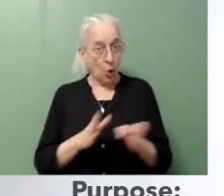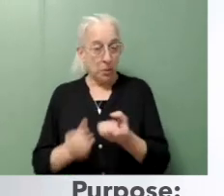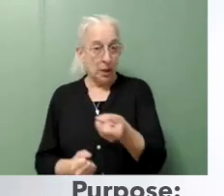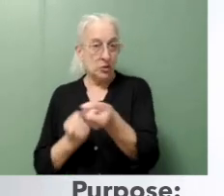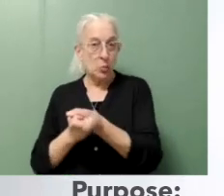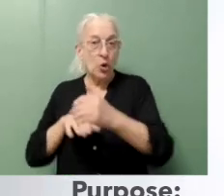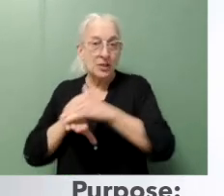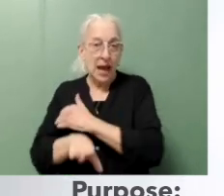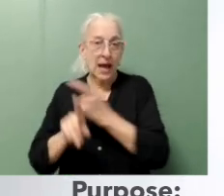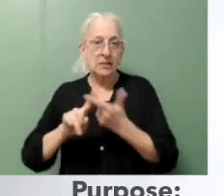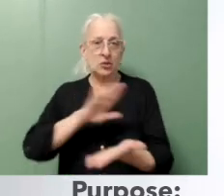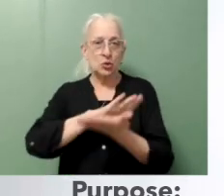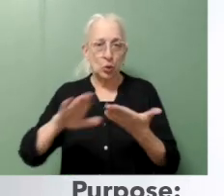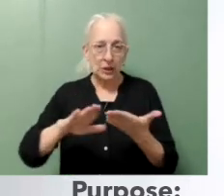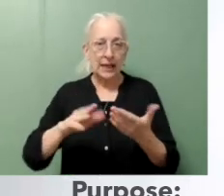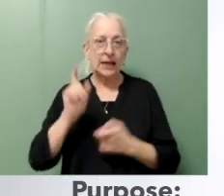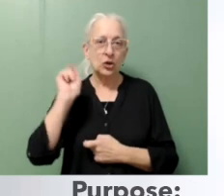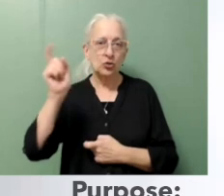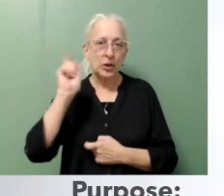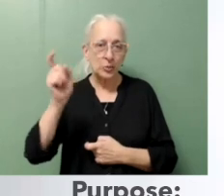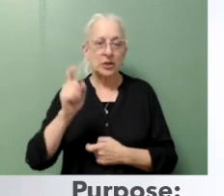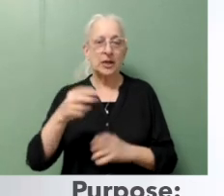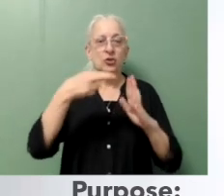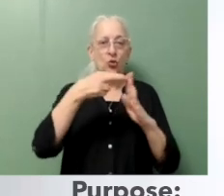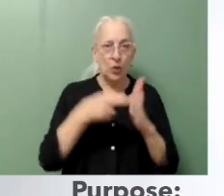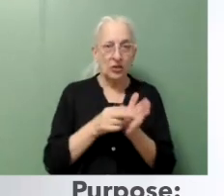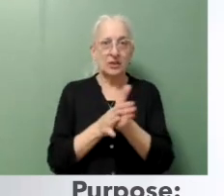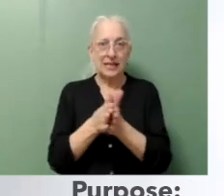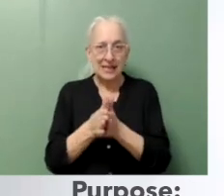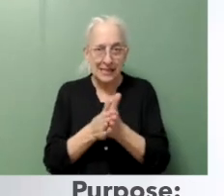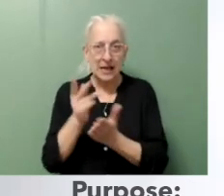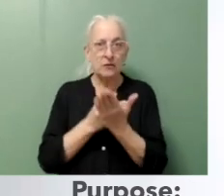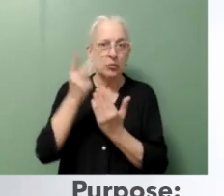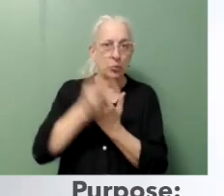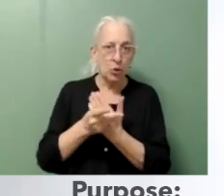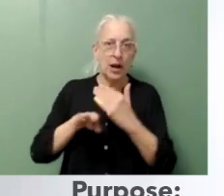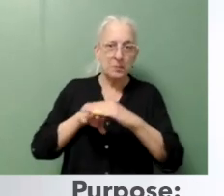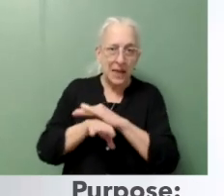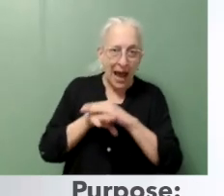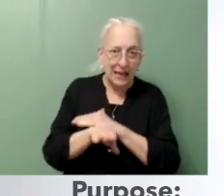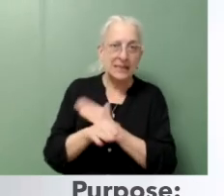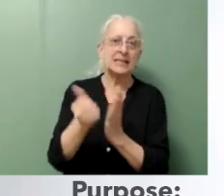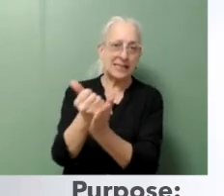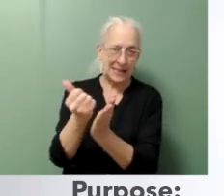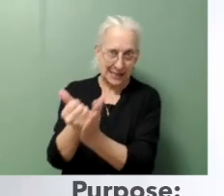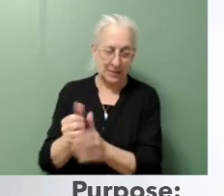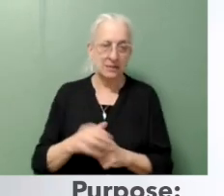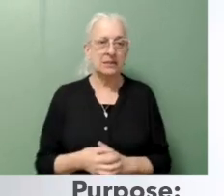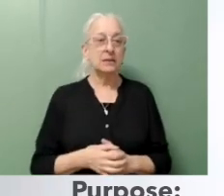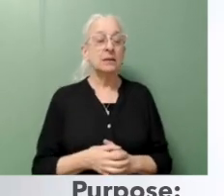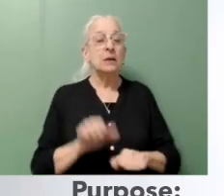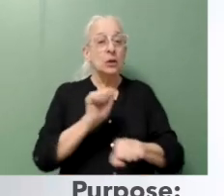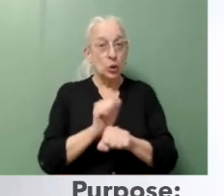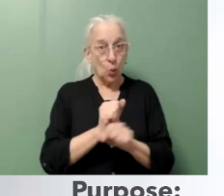to clean transportation regulations, incentives, programs, access, and assistance. Also, the work